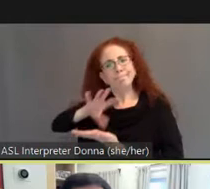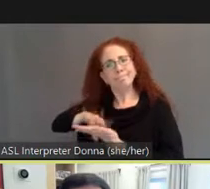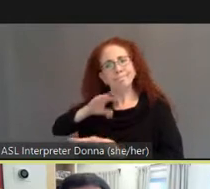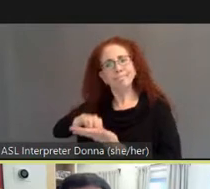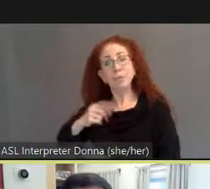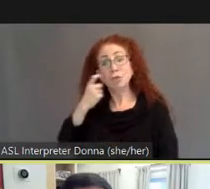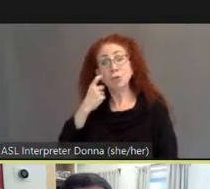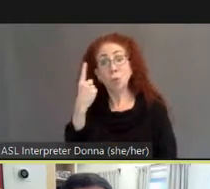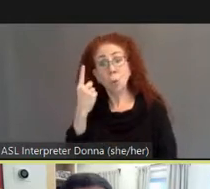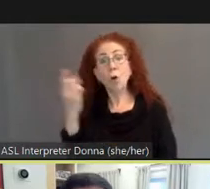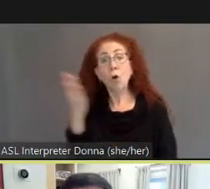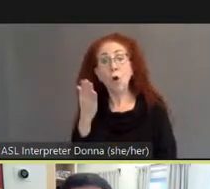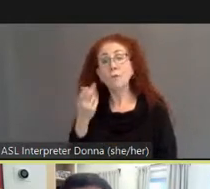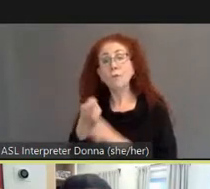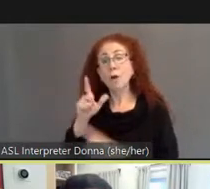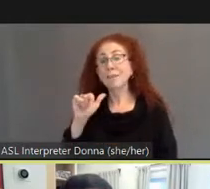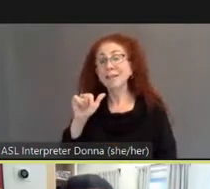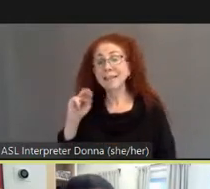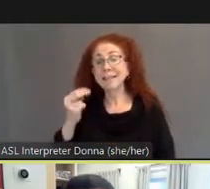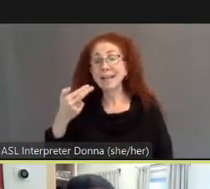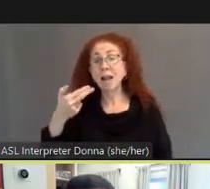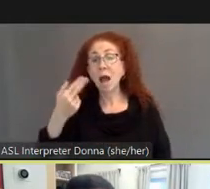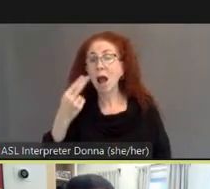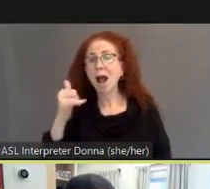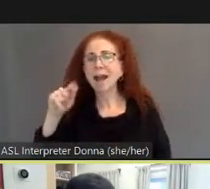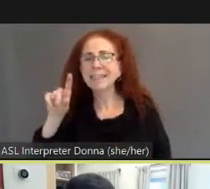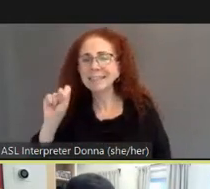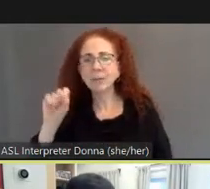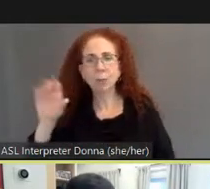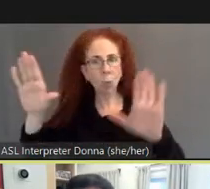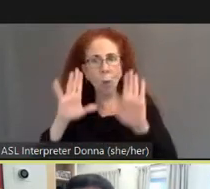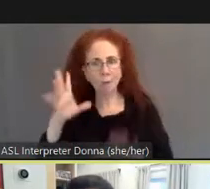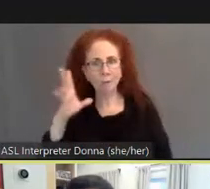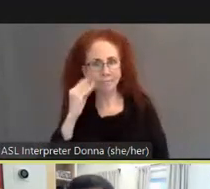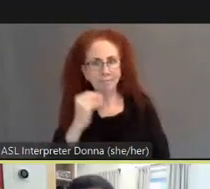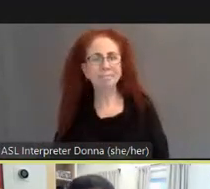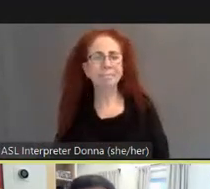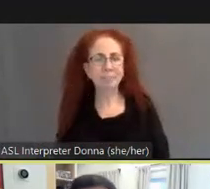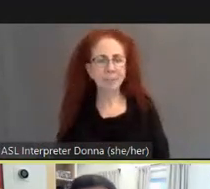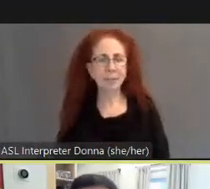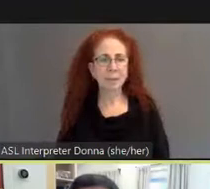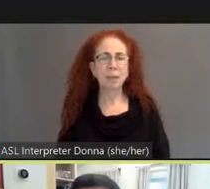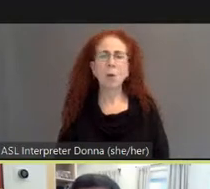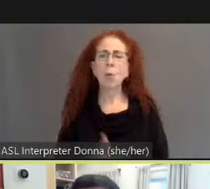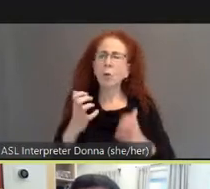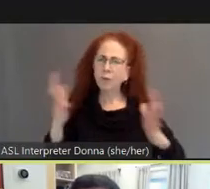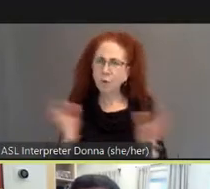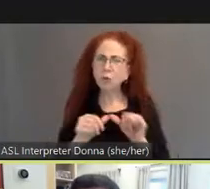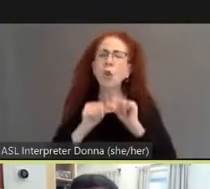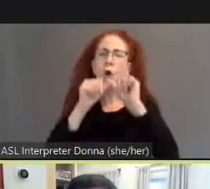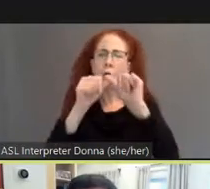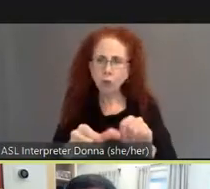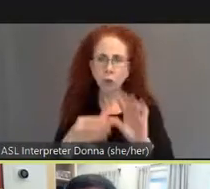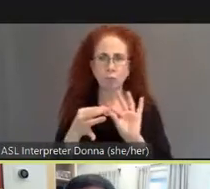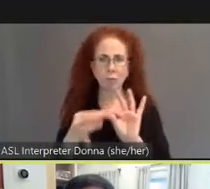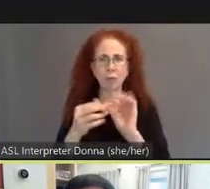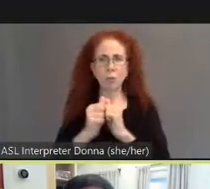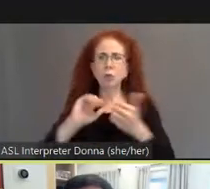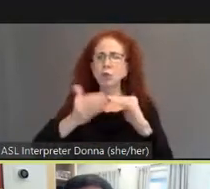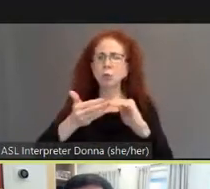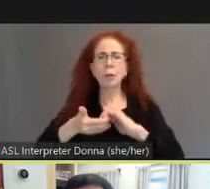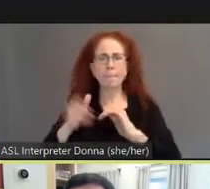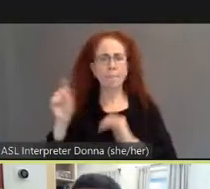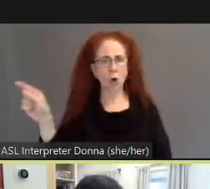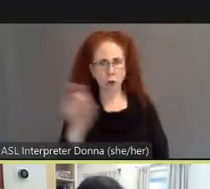was offered by Lynn Heights, which was wonderful. We want to foster long-term relationships with community